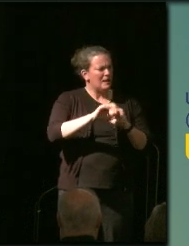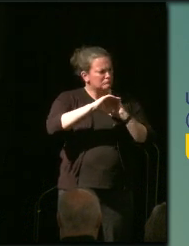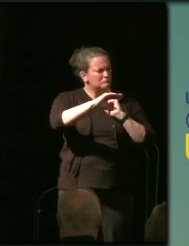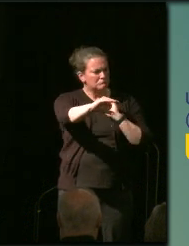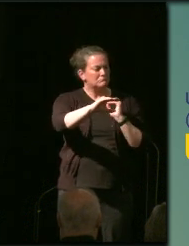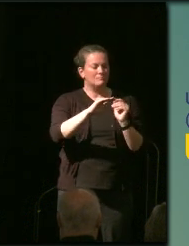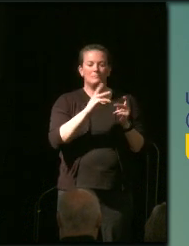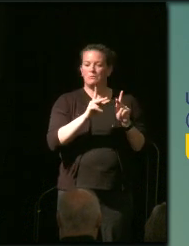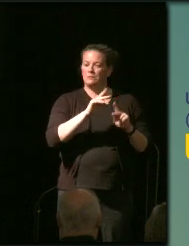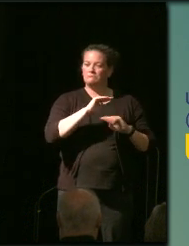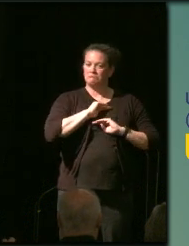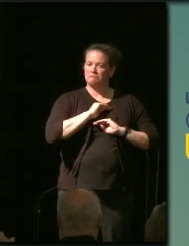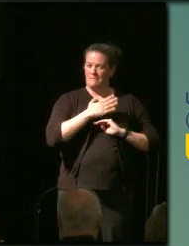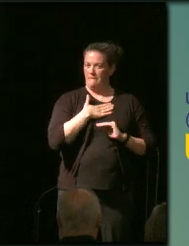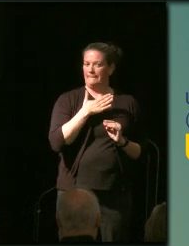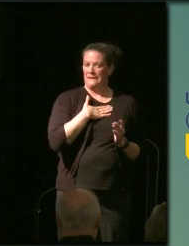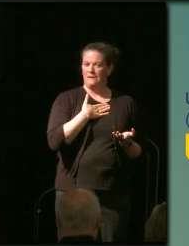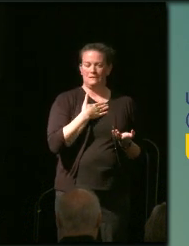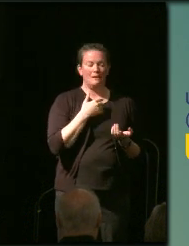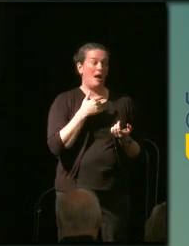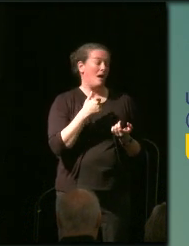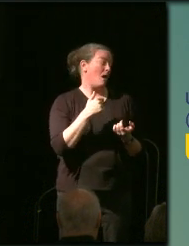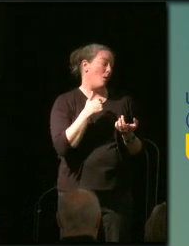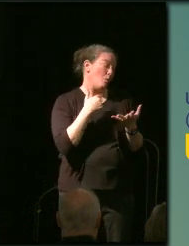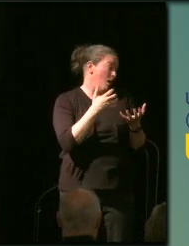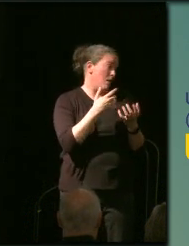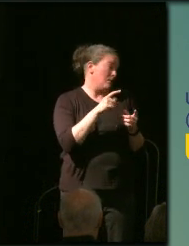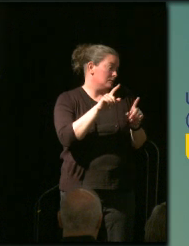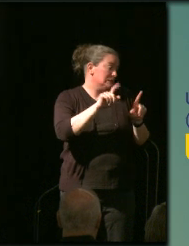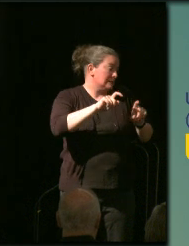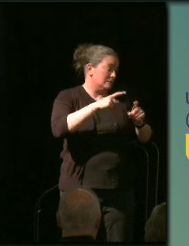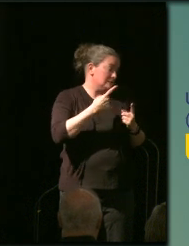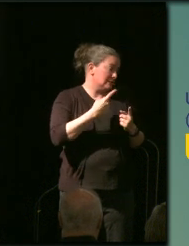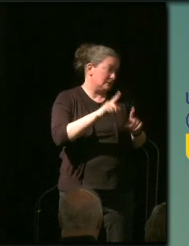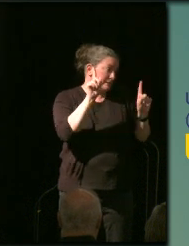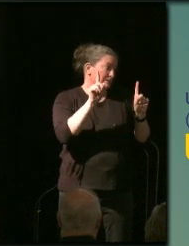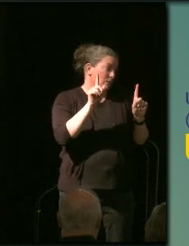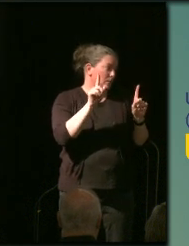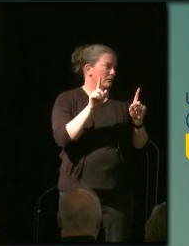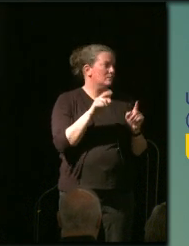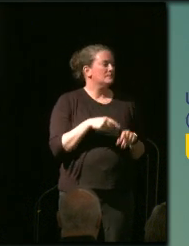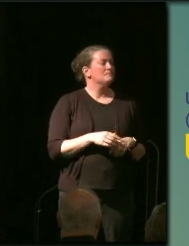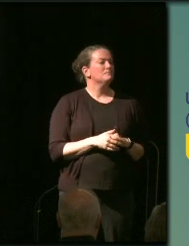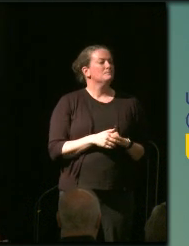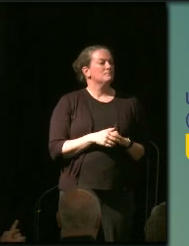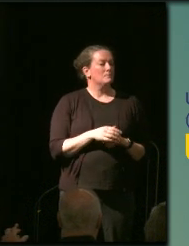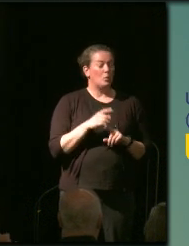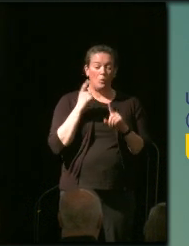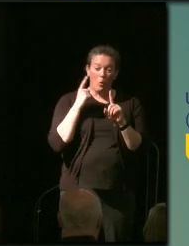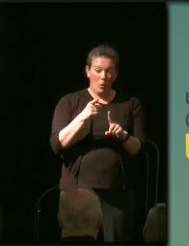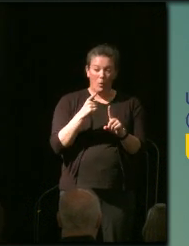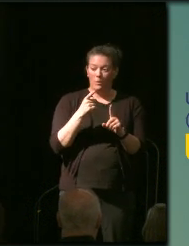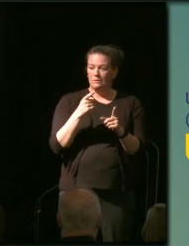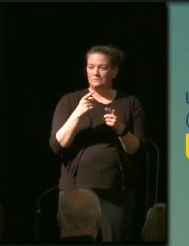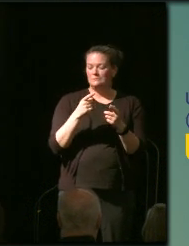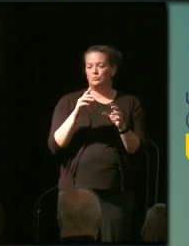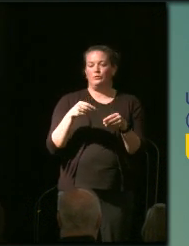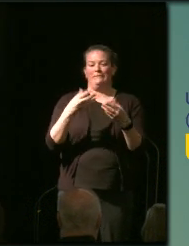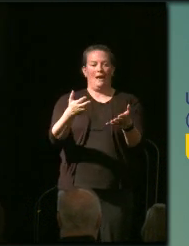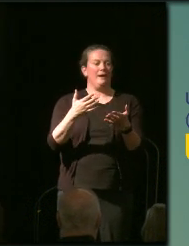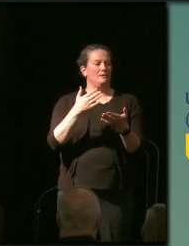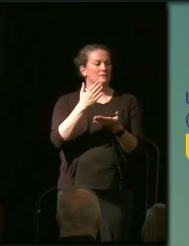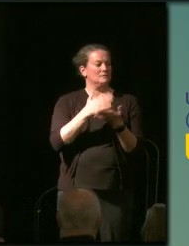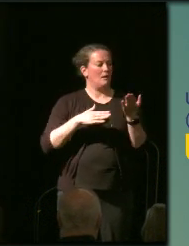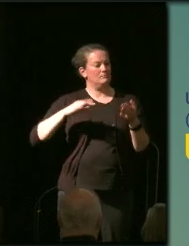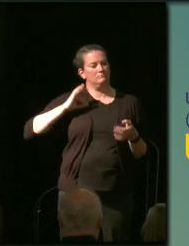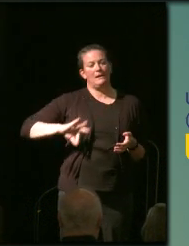of these trials to be successful. But what we can show here is, hey, we're actually giving people back their vision. And we didn't look at it